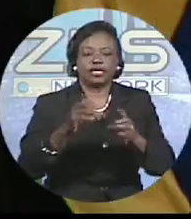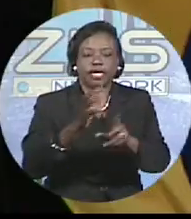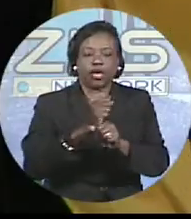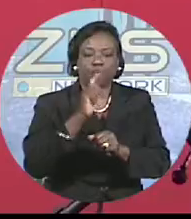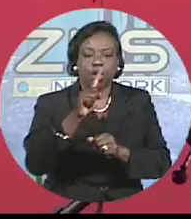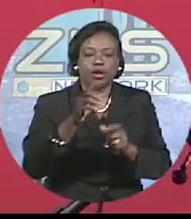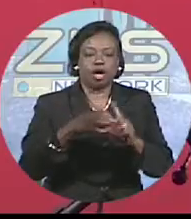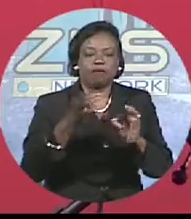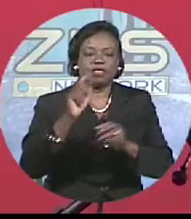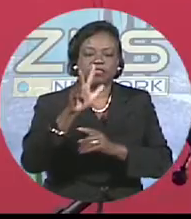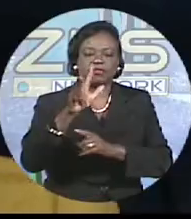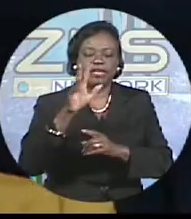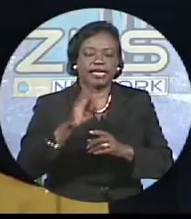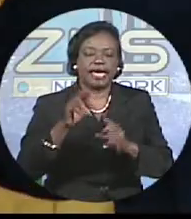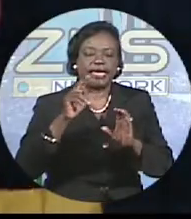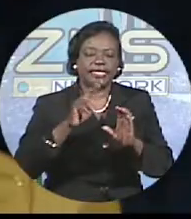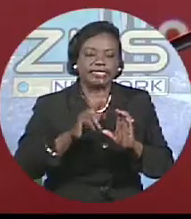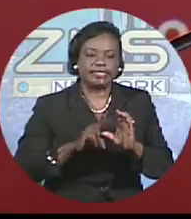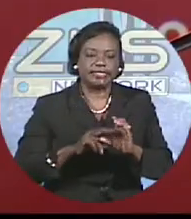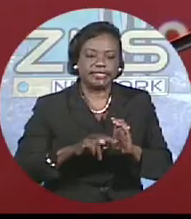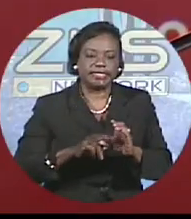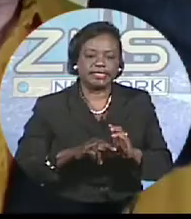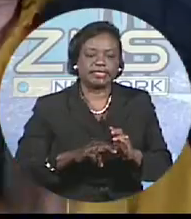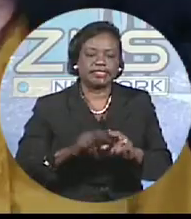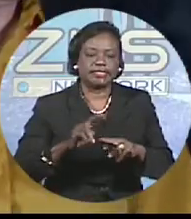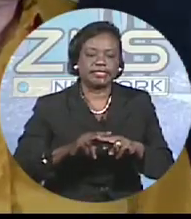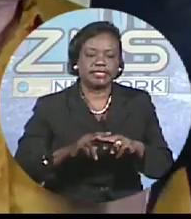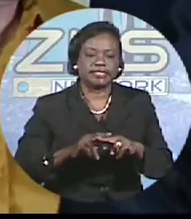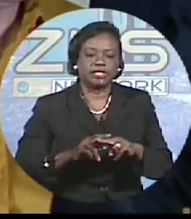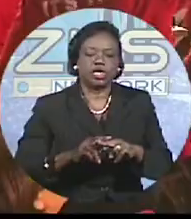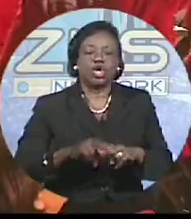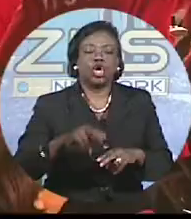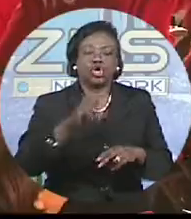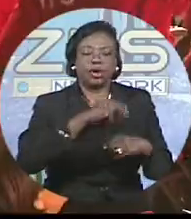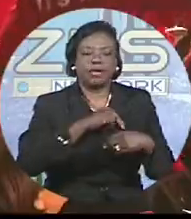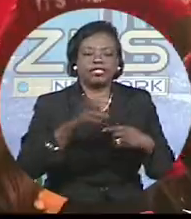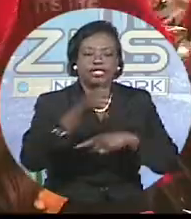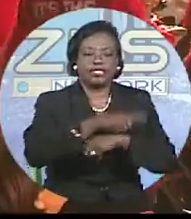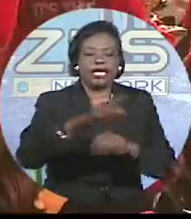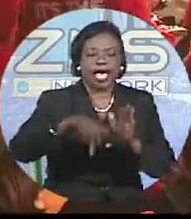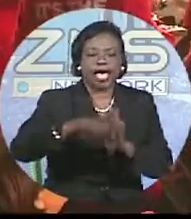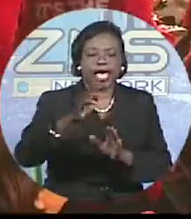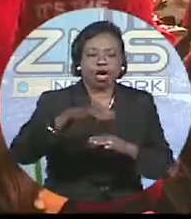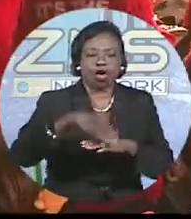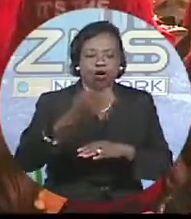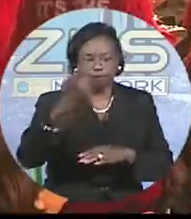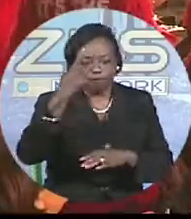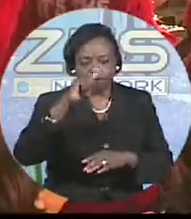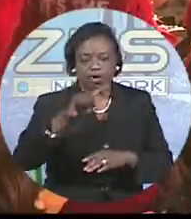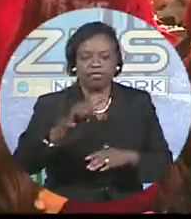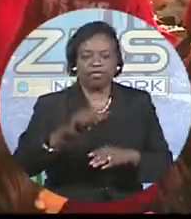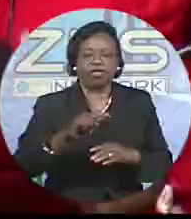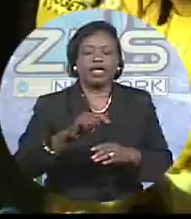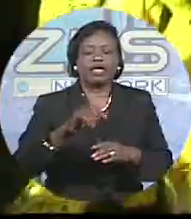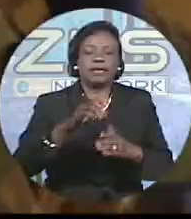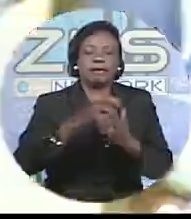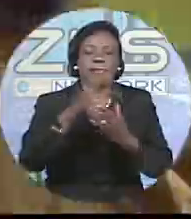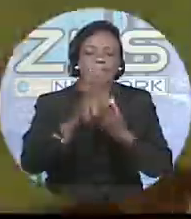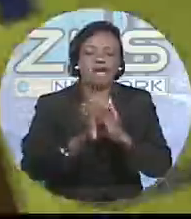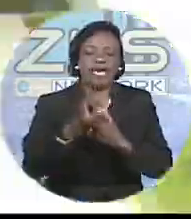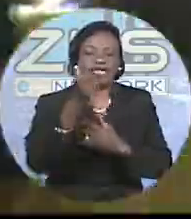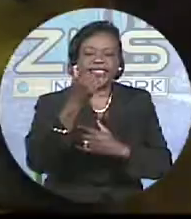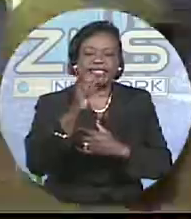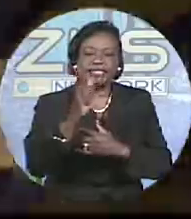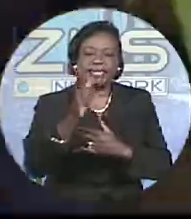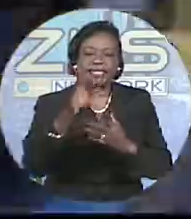election. Nomination day is the kickoff to the May 10th general election and is a much anticipated day for the nearly 170,000